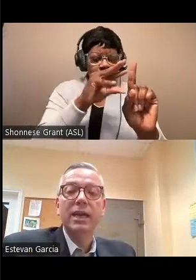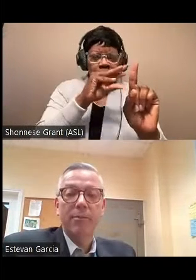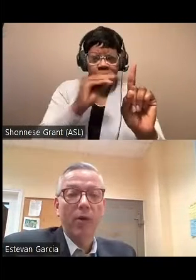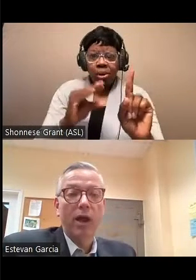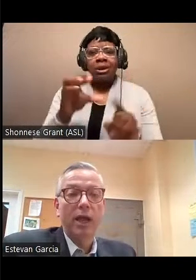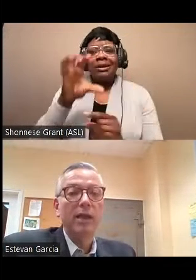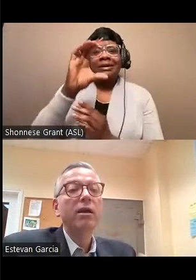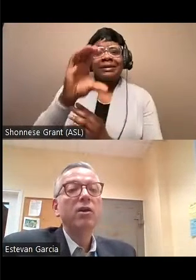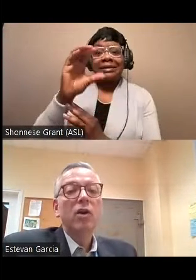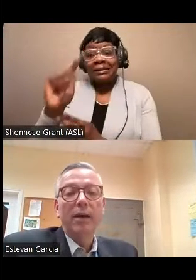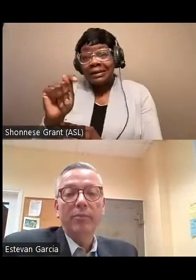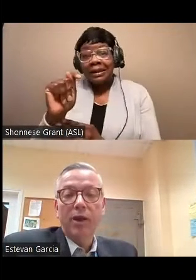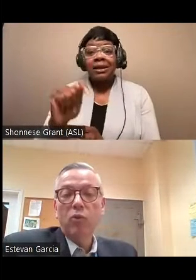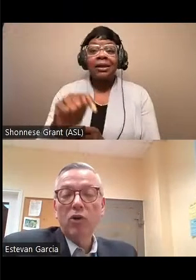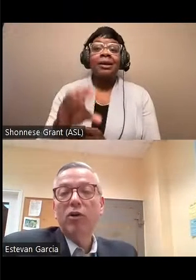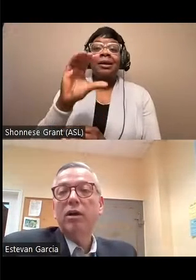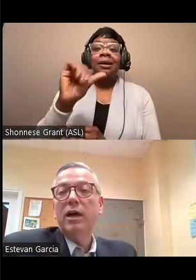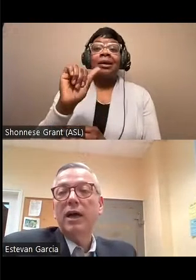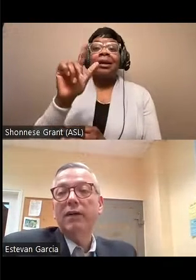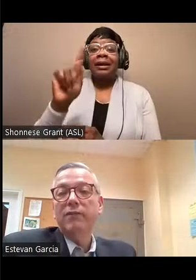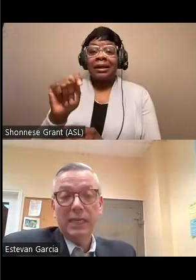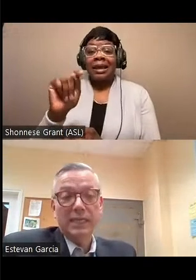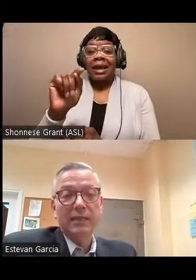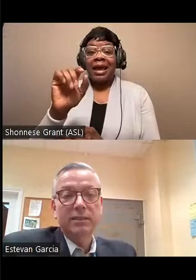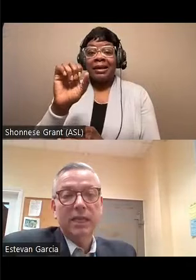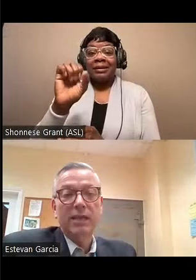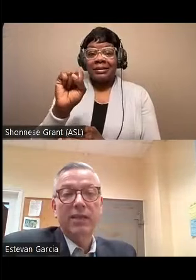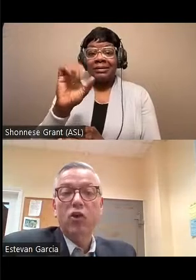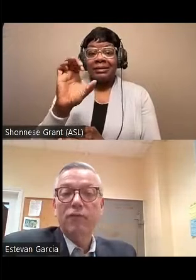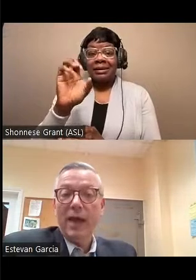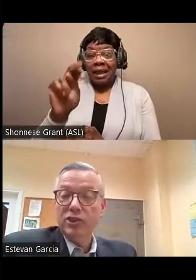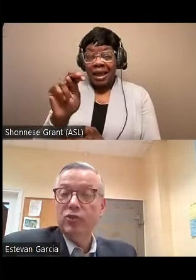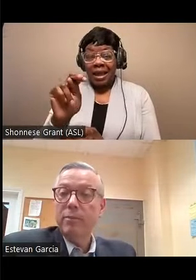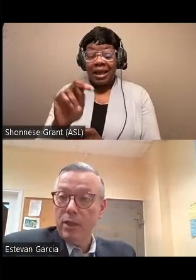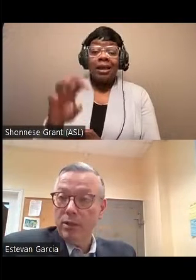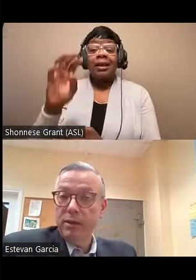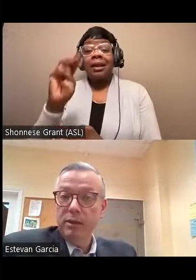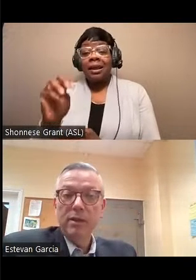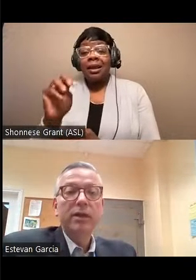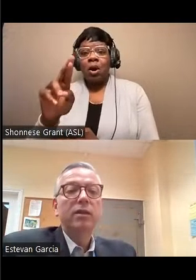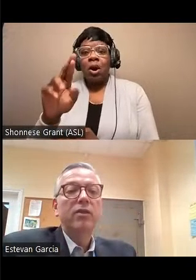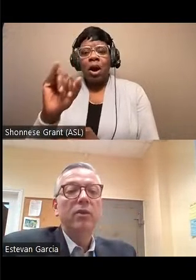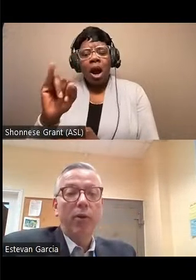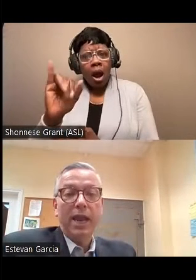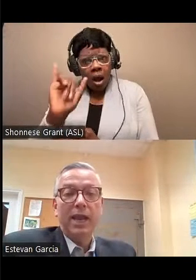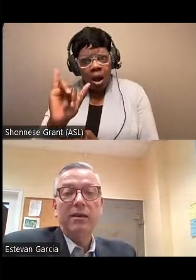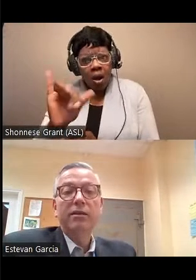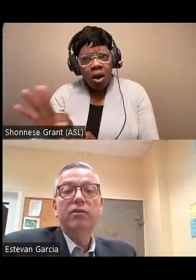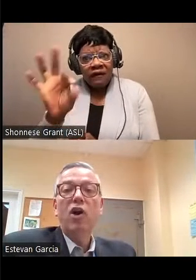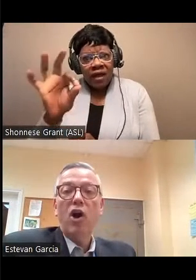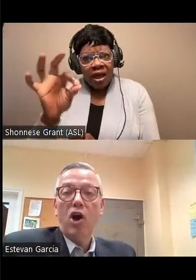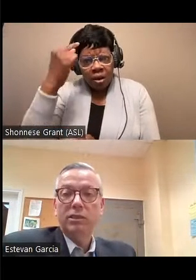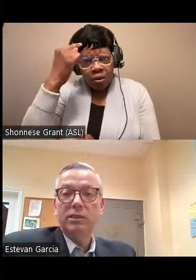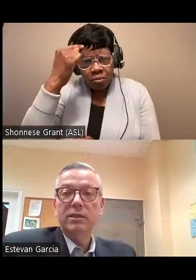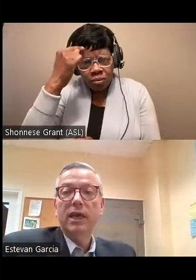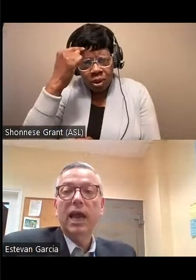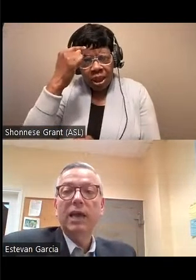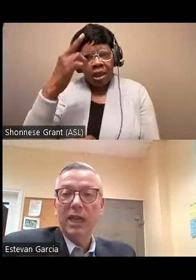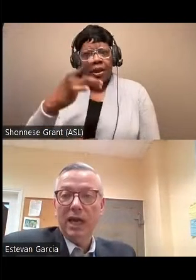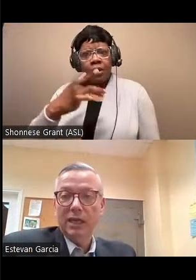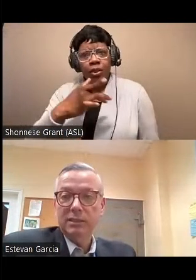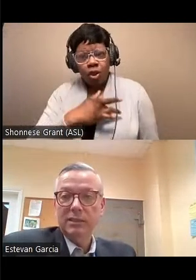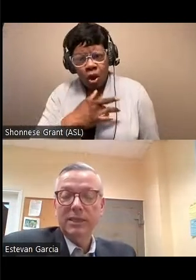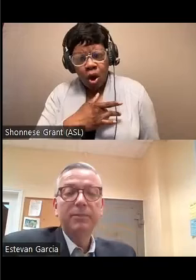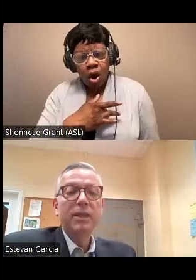scan and an MRI, there were findings in the olfactory bulb, the brain, the heart,